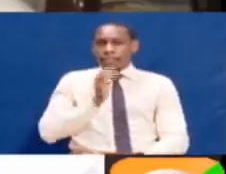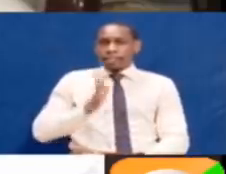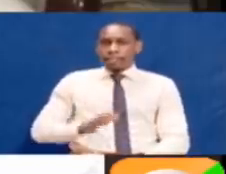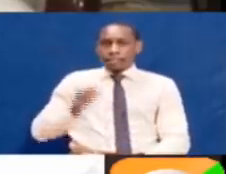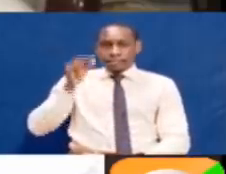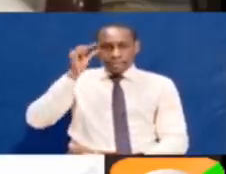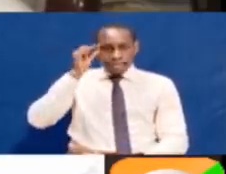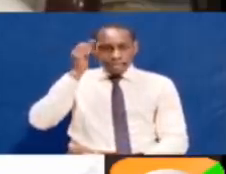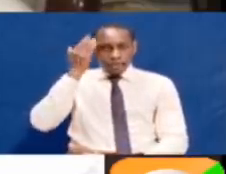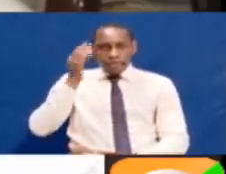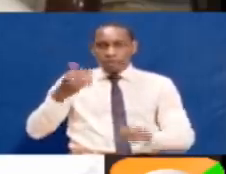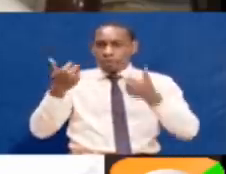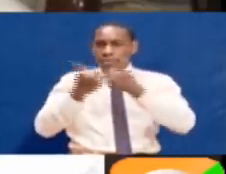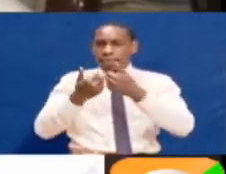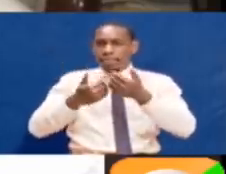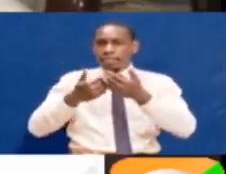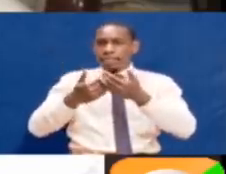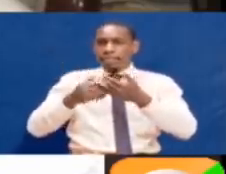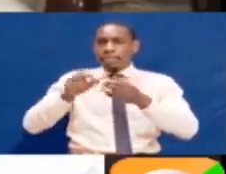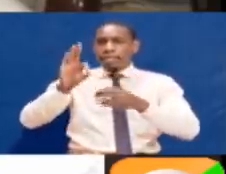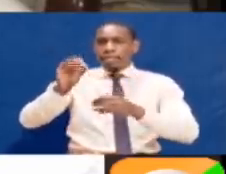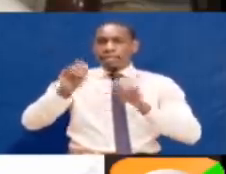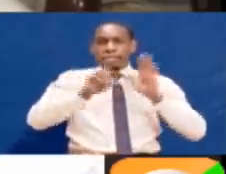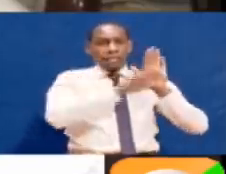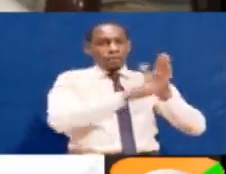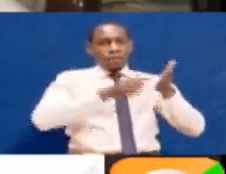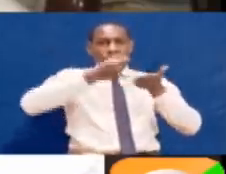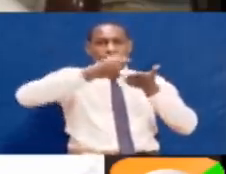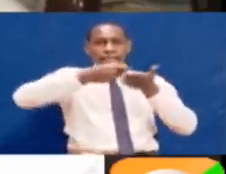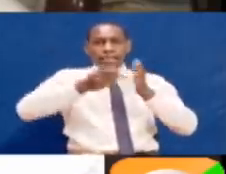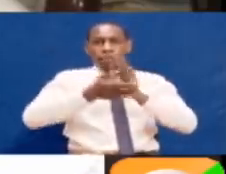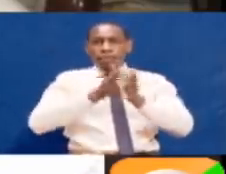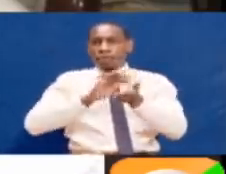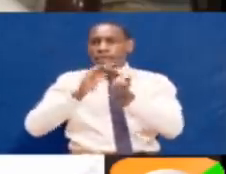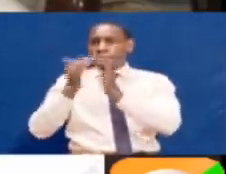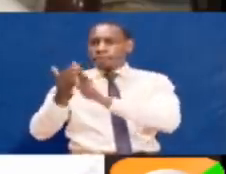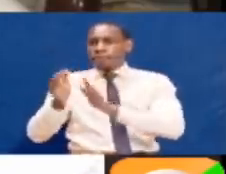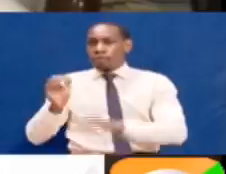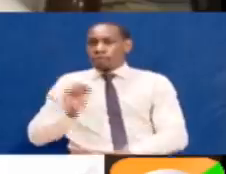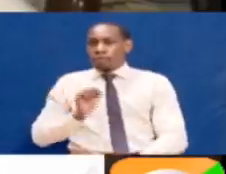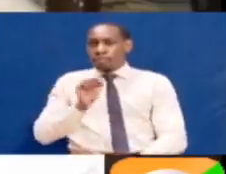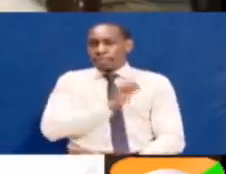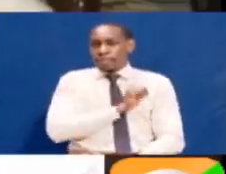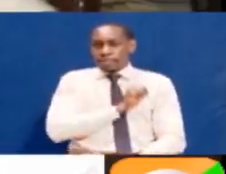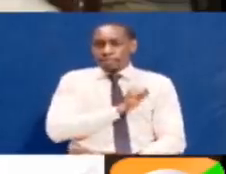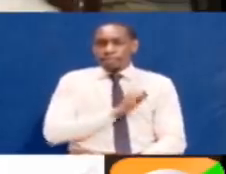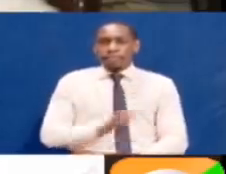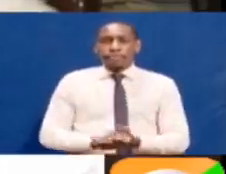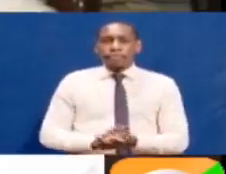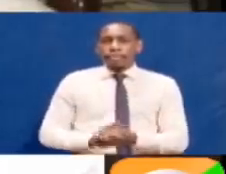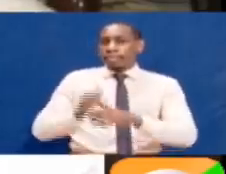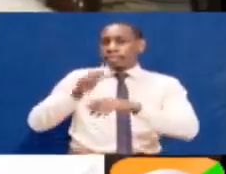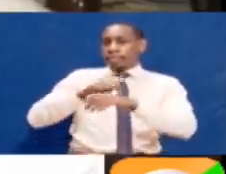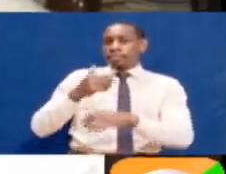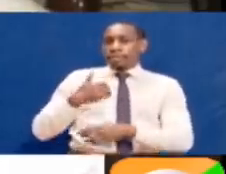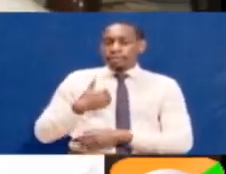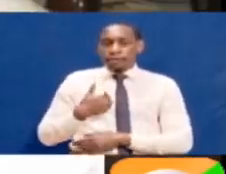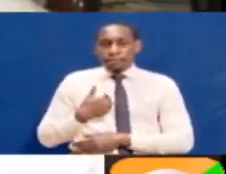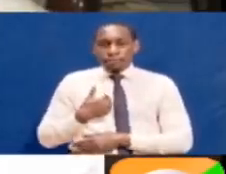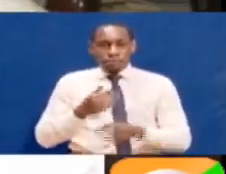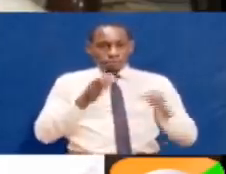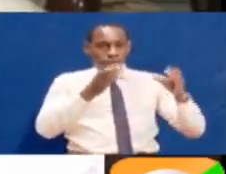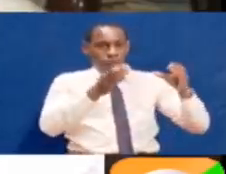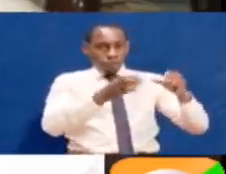to court to challenge more than 30 laws that have been signed without coming to the Senate, despite the fact that they concern counties. So when we have this